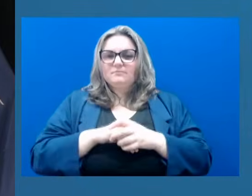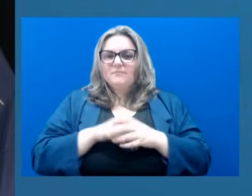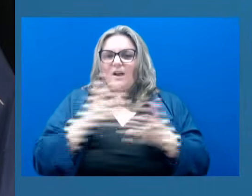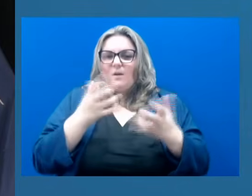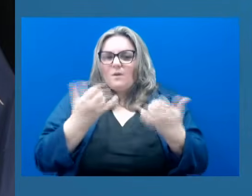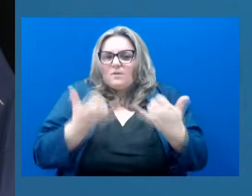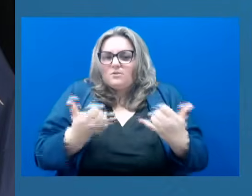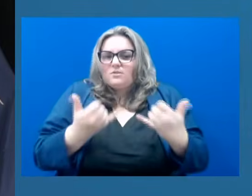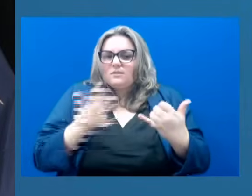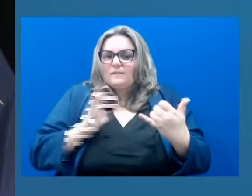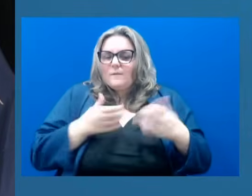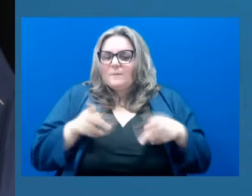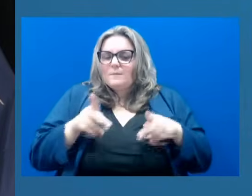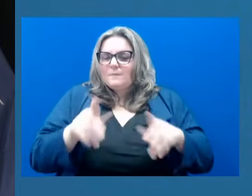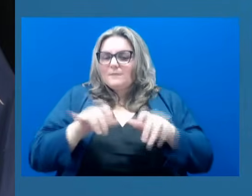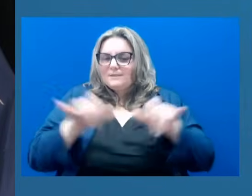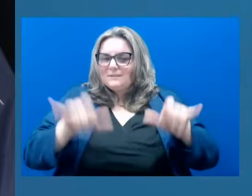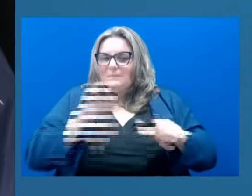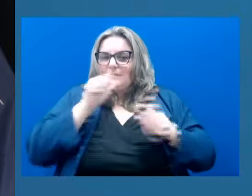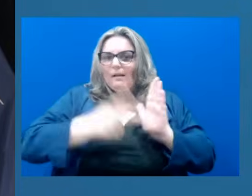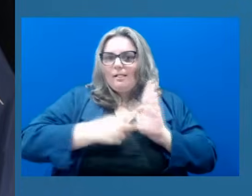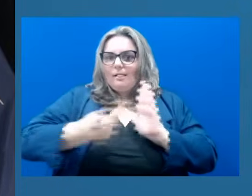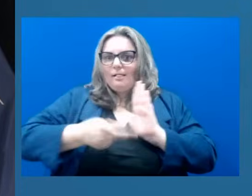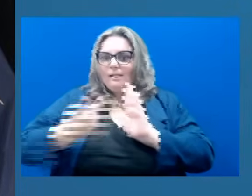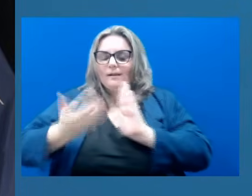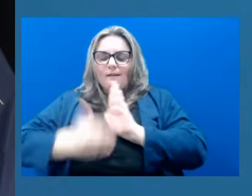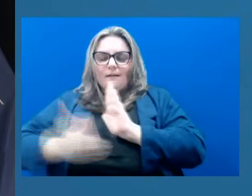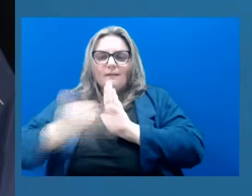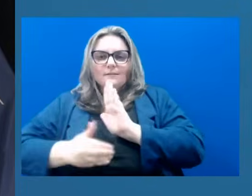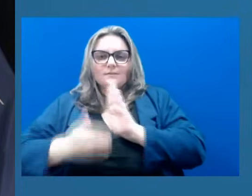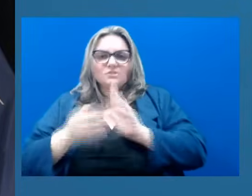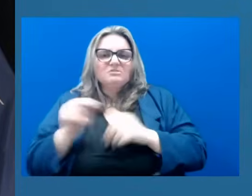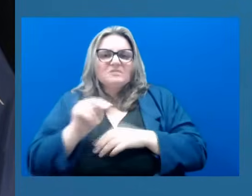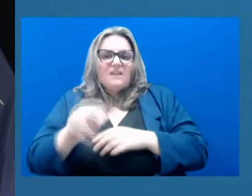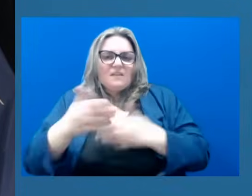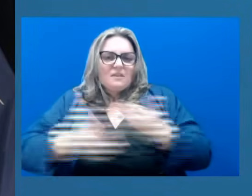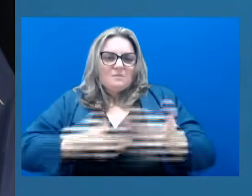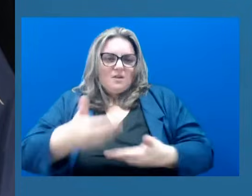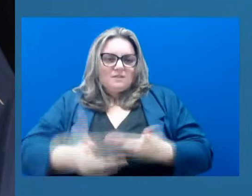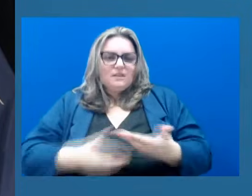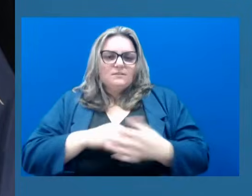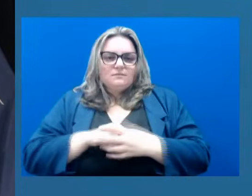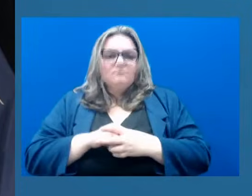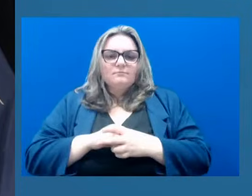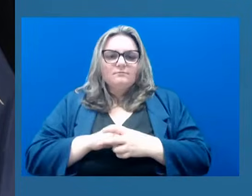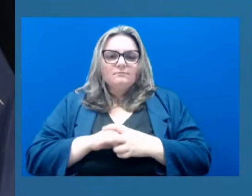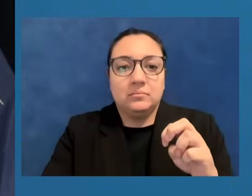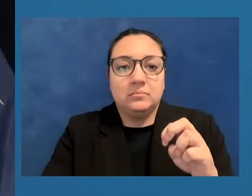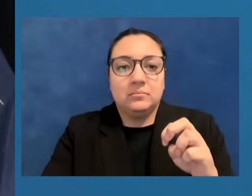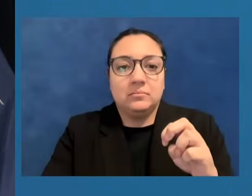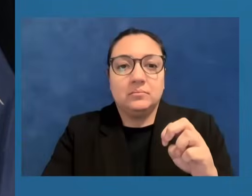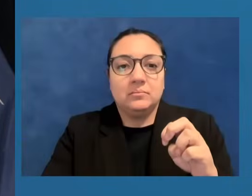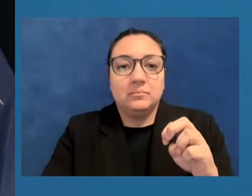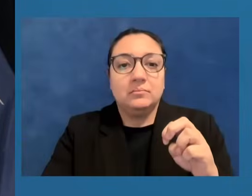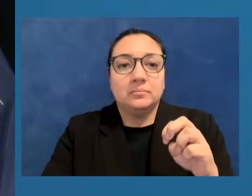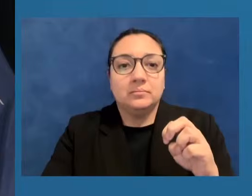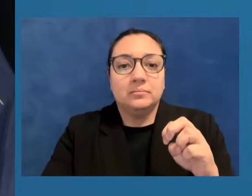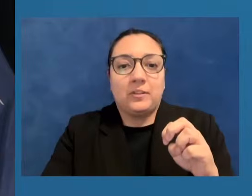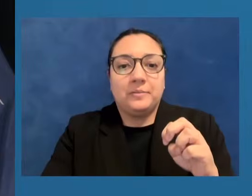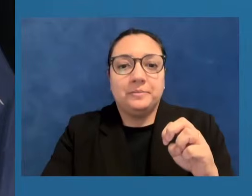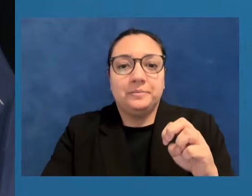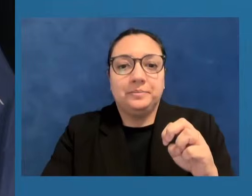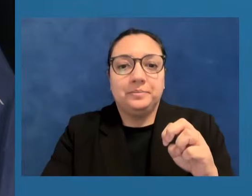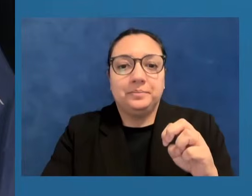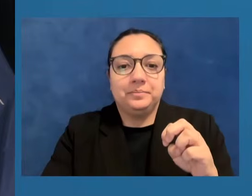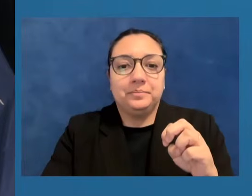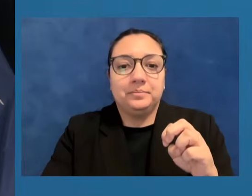not duplicative, and help local governments just navigate the process. Now, like I said, we're not rolling back environmental protections. I am a staunch environmentalist.